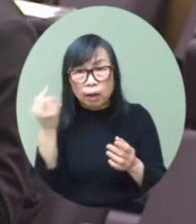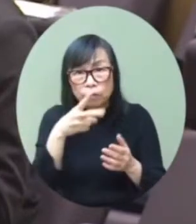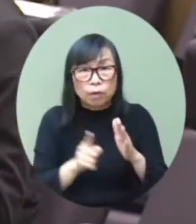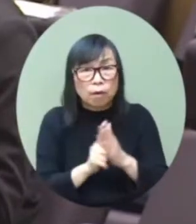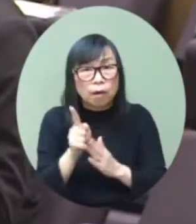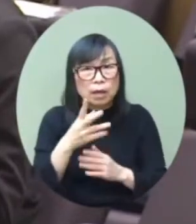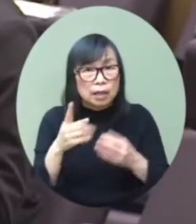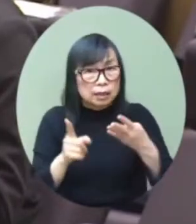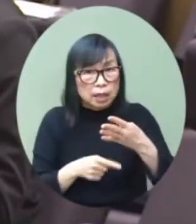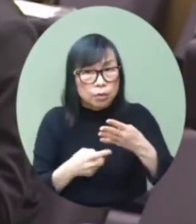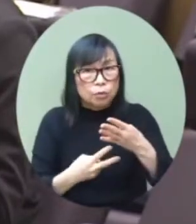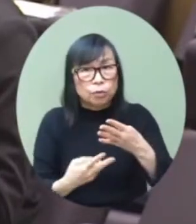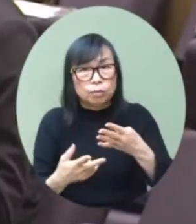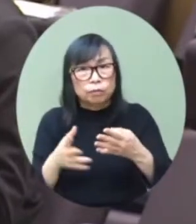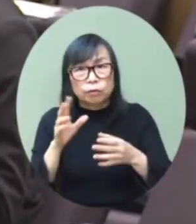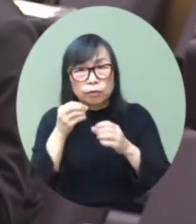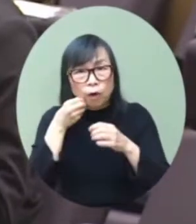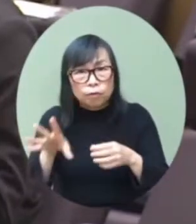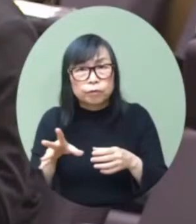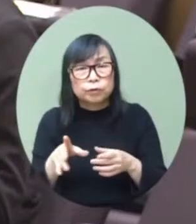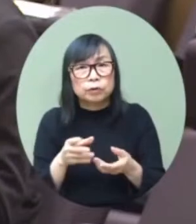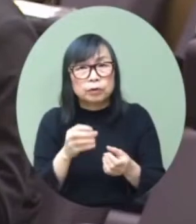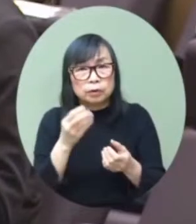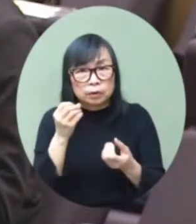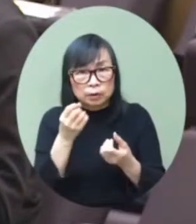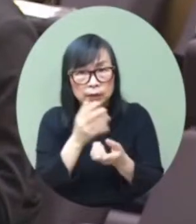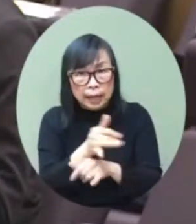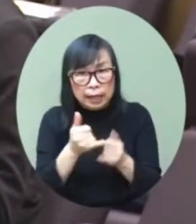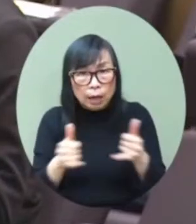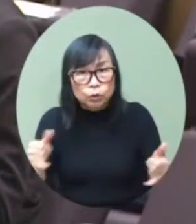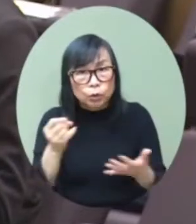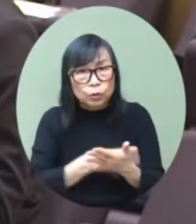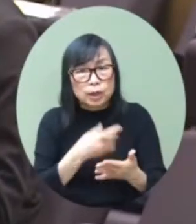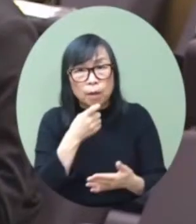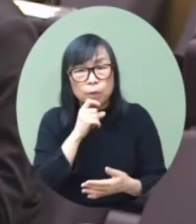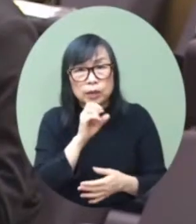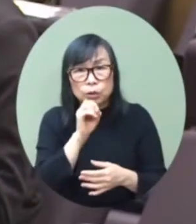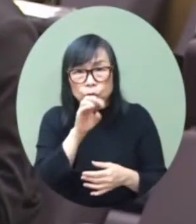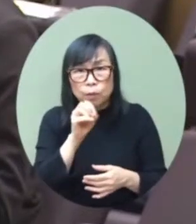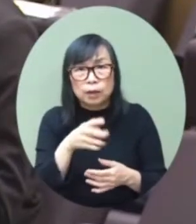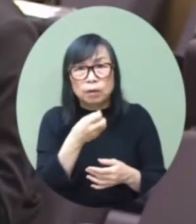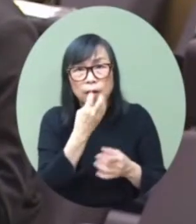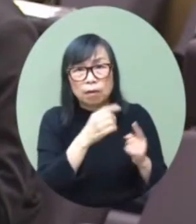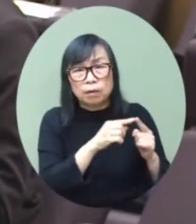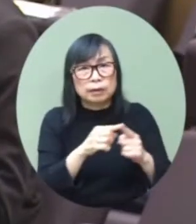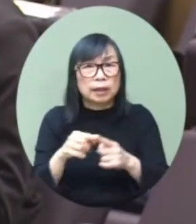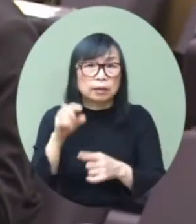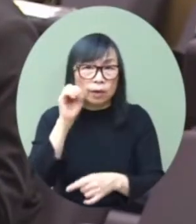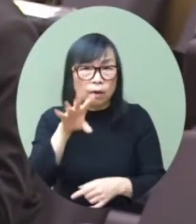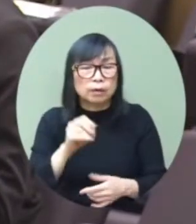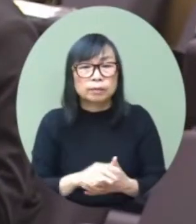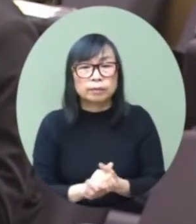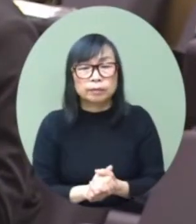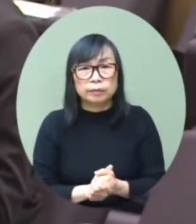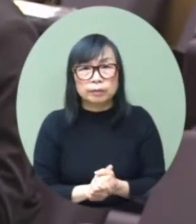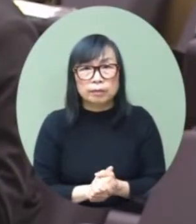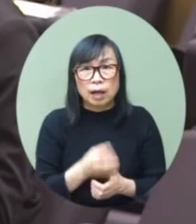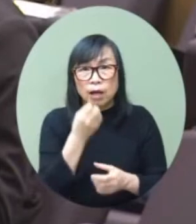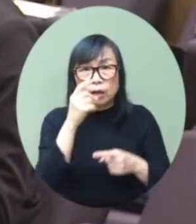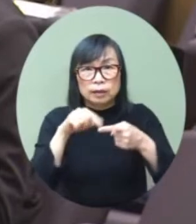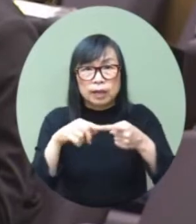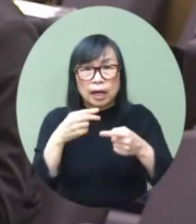the regulations? So, and by the end of April, we cannot relax the social distancing measures. And anything you'd like to say to the Hong Kong